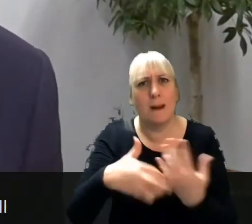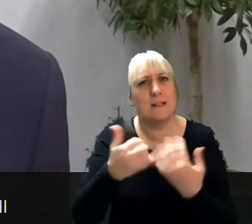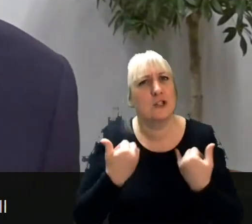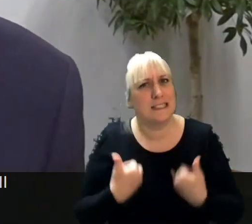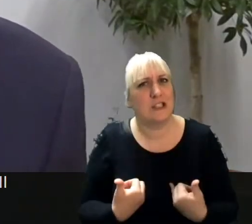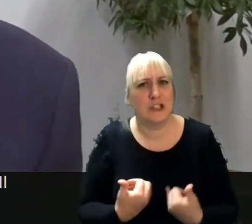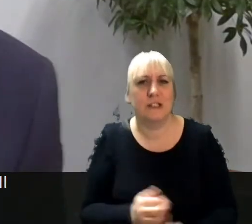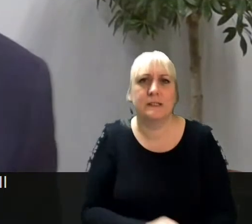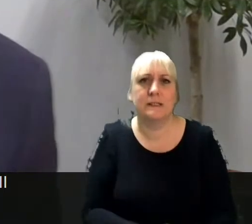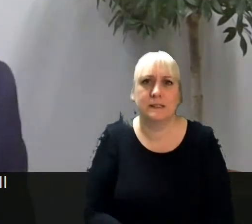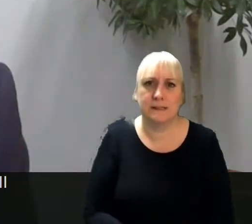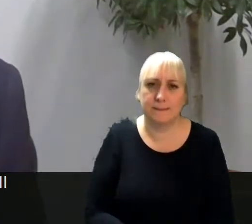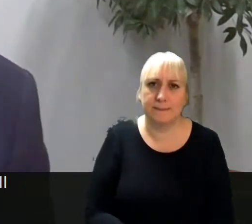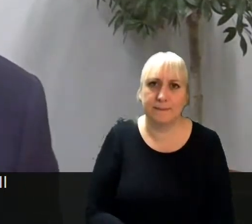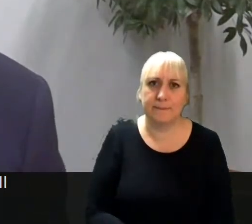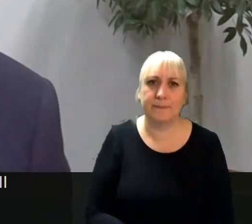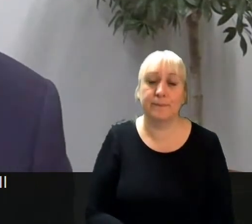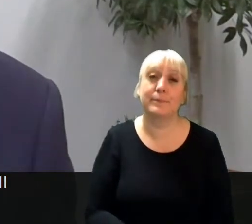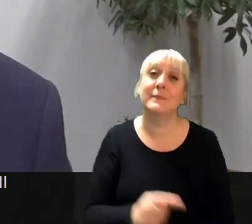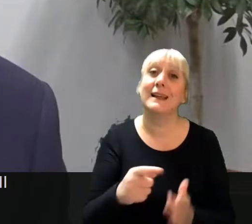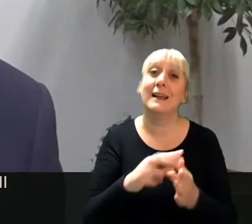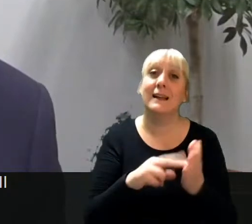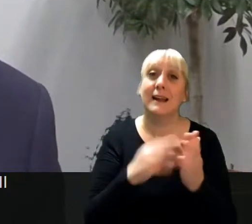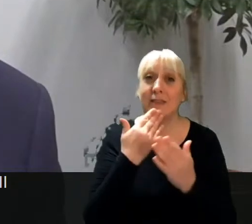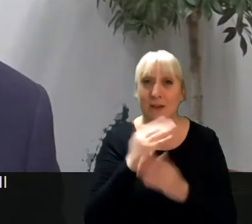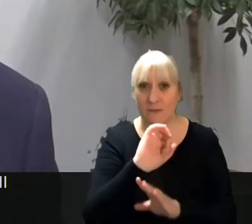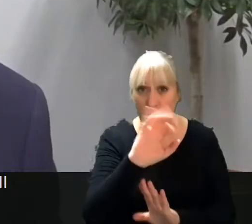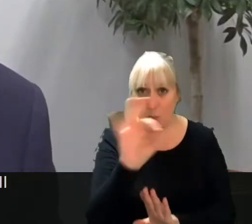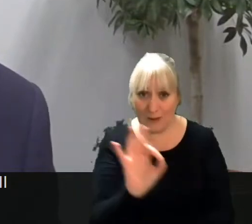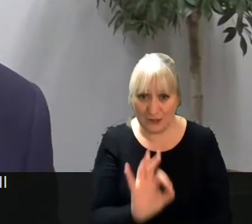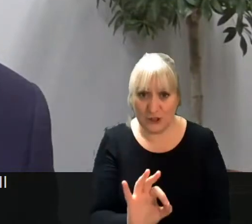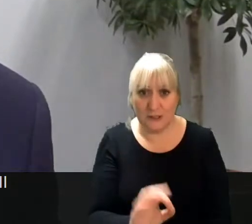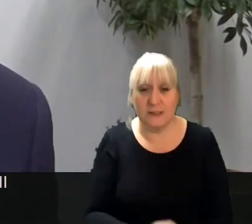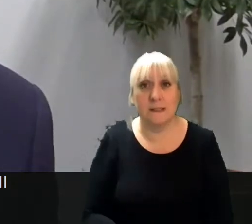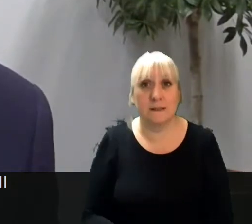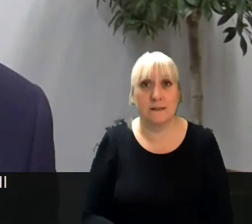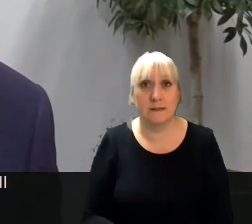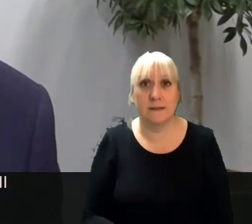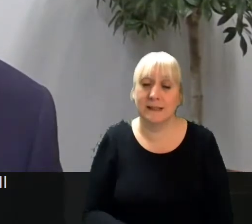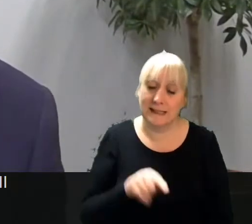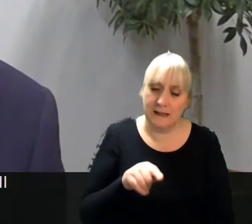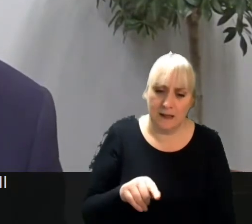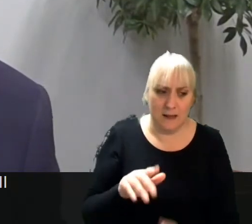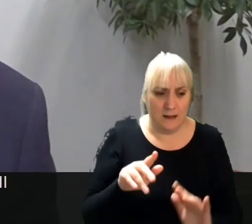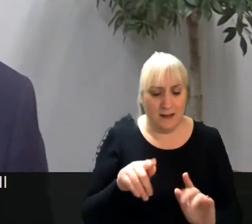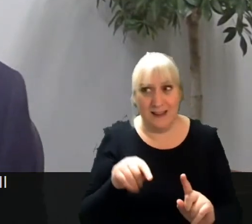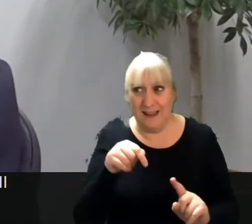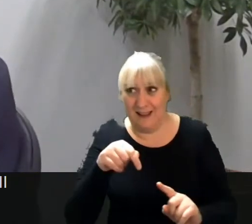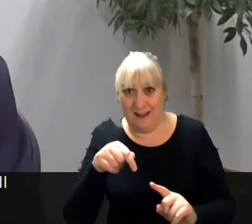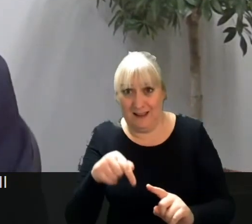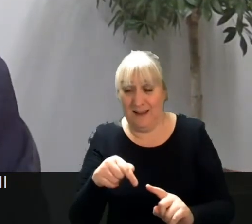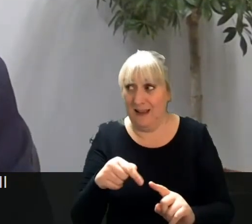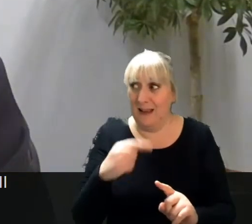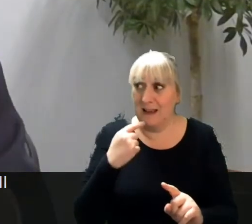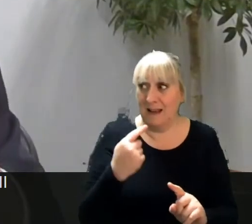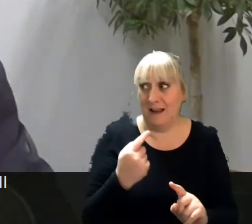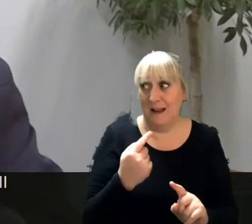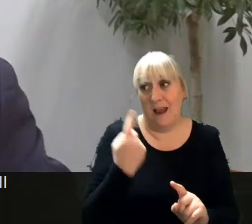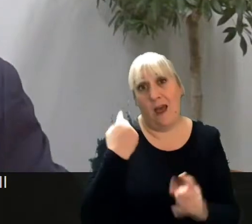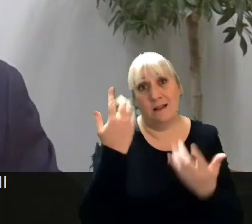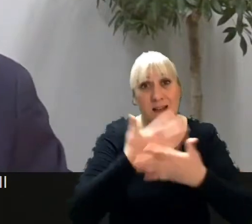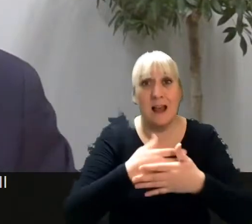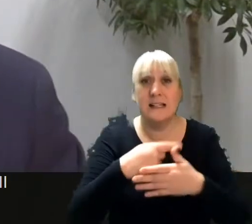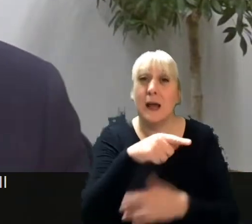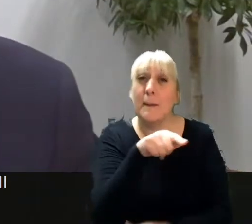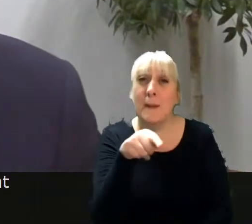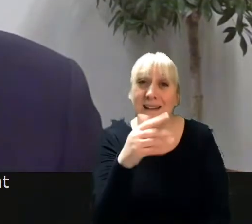Mr. Mayor. Ian, thank you for your question. It's particularly poignant at this time of year when it's last time it was -5 in London. So we've done a number